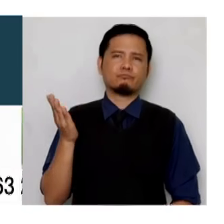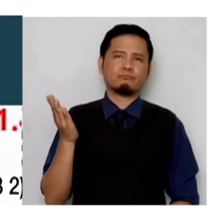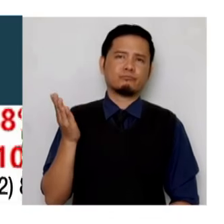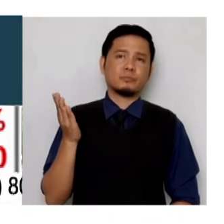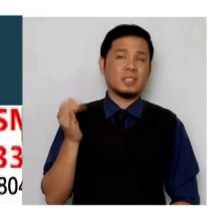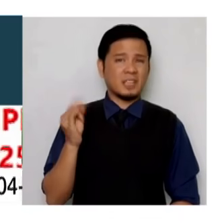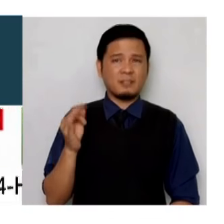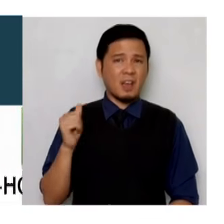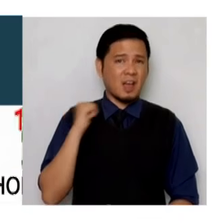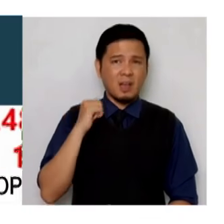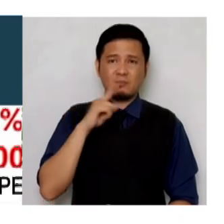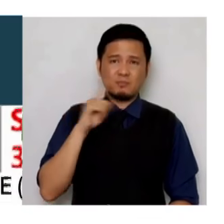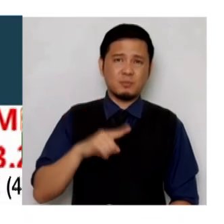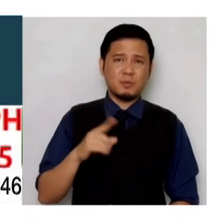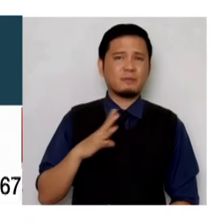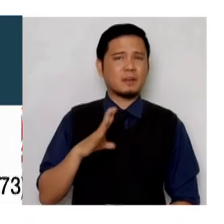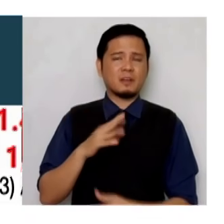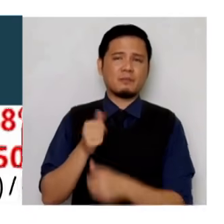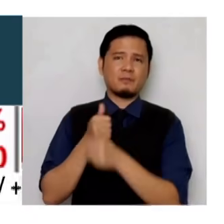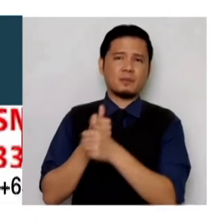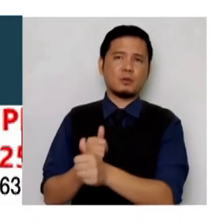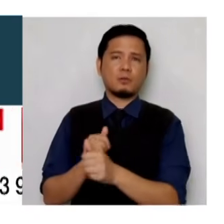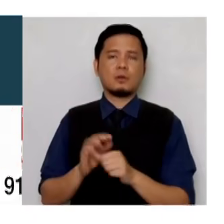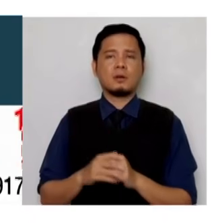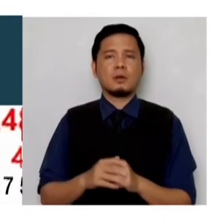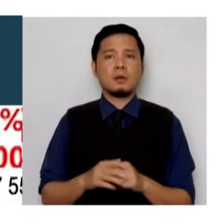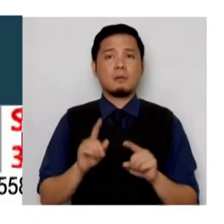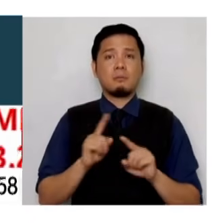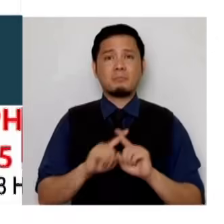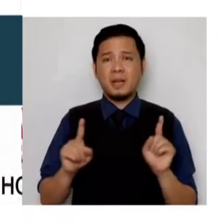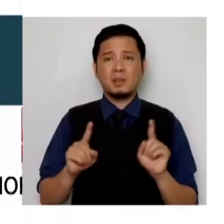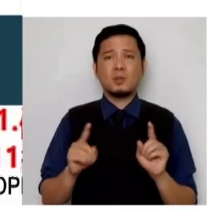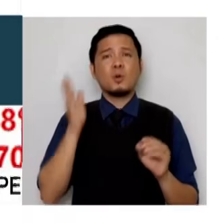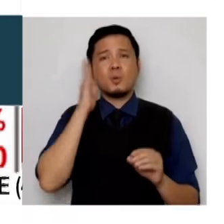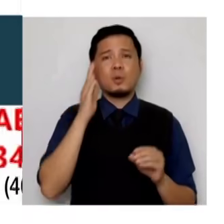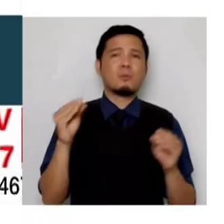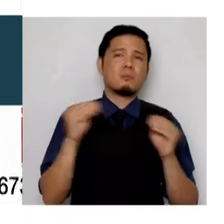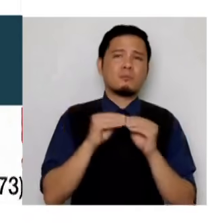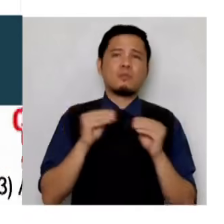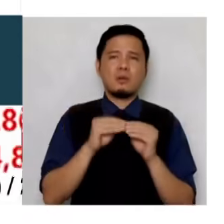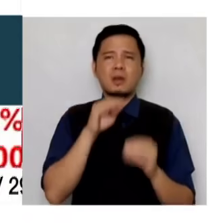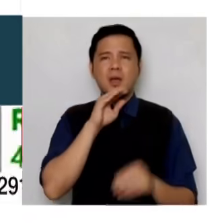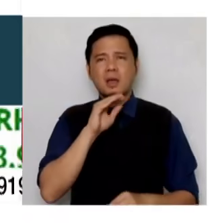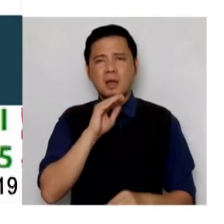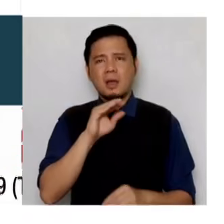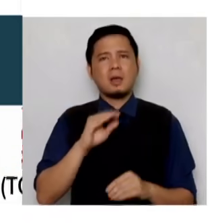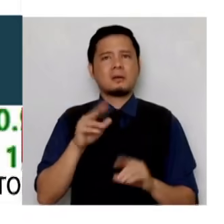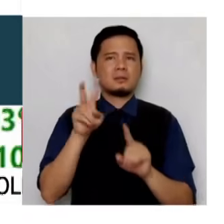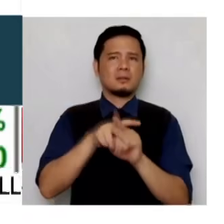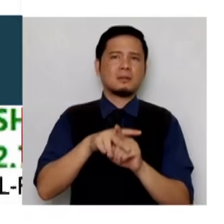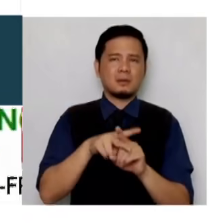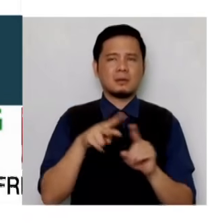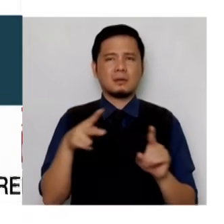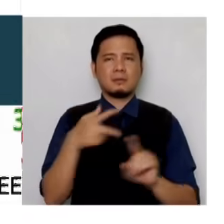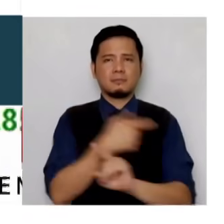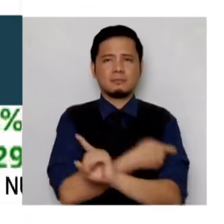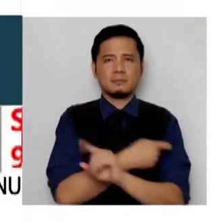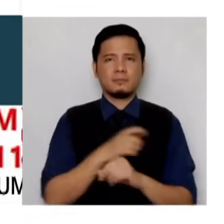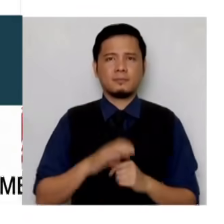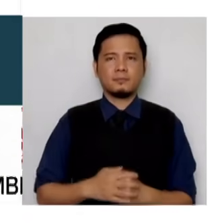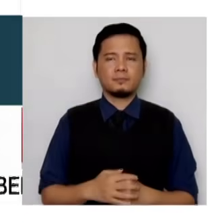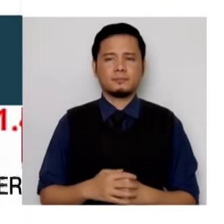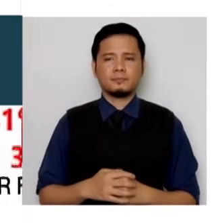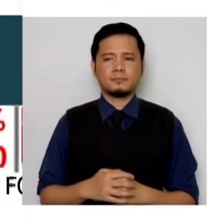But I will tell them already in advance, mahirapan lalo tayo mag-roll out yan. Forced to follow